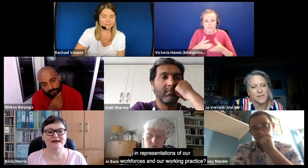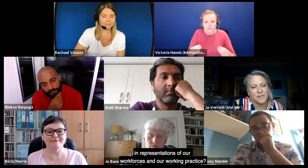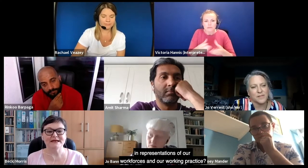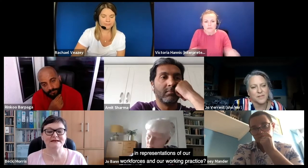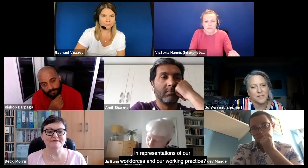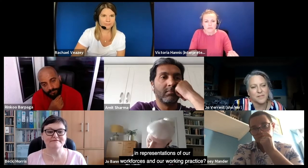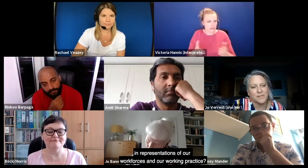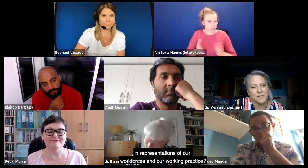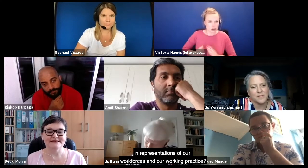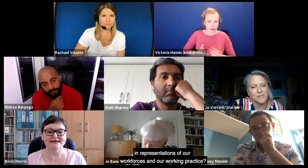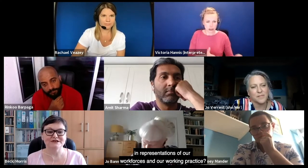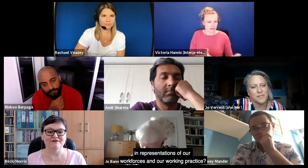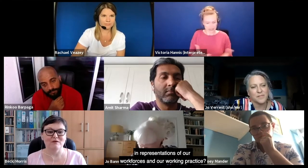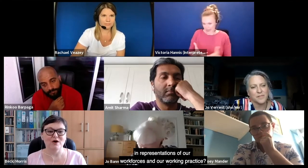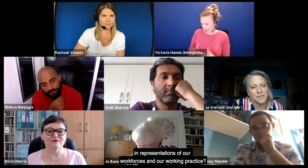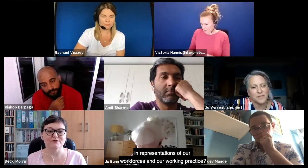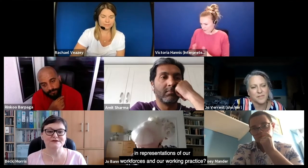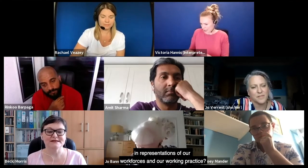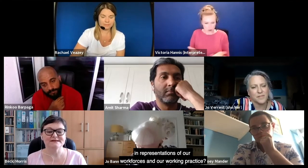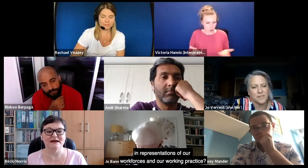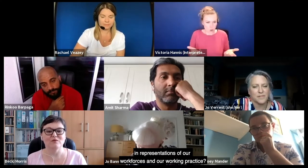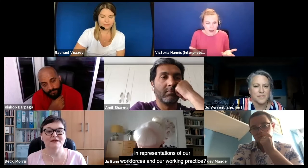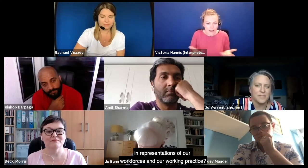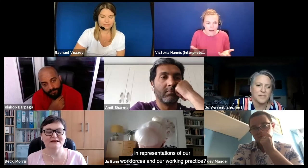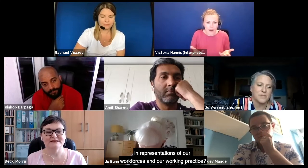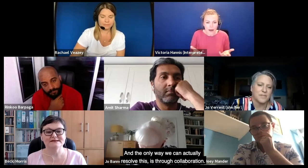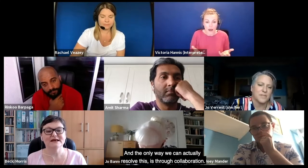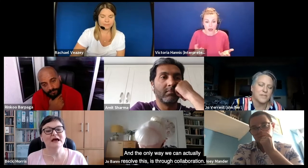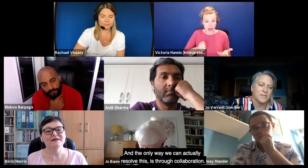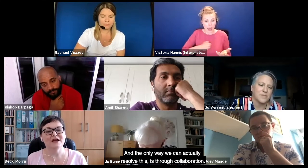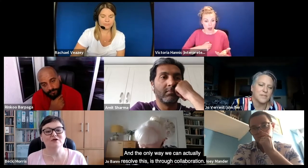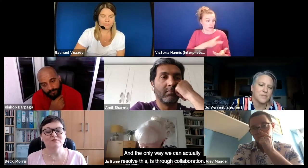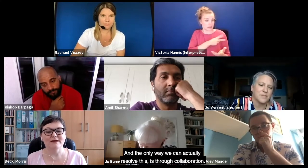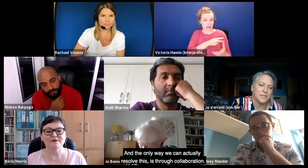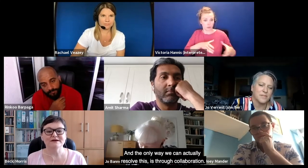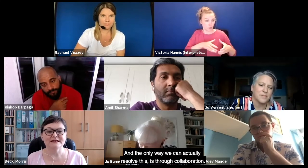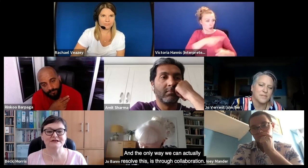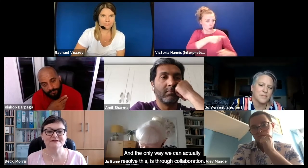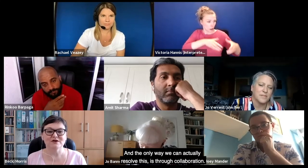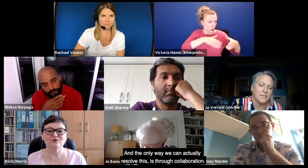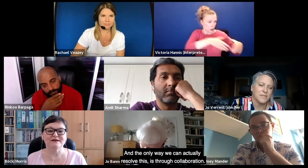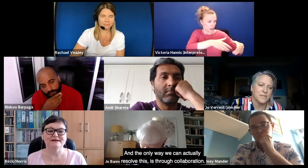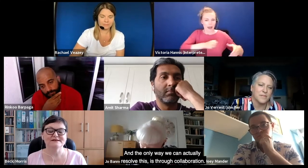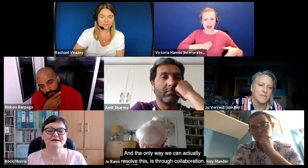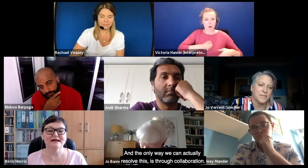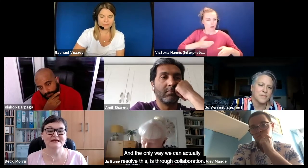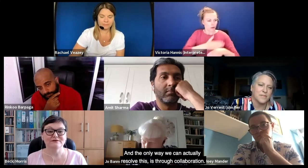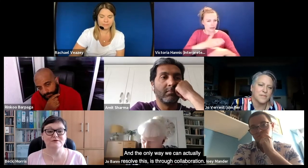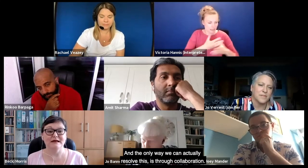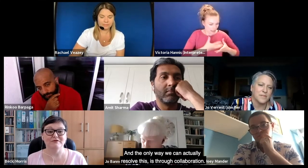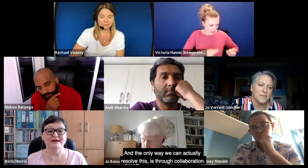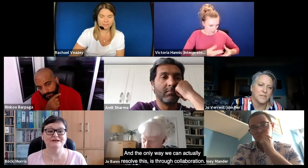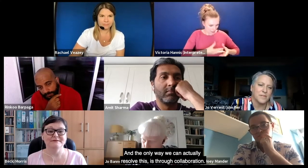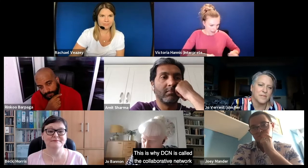What does that mean in representation of our workforces and our working practice? And the only way we can actually resolve this is